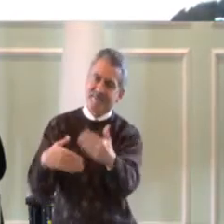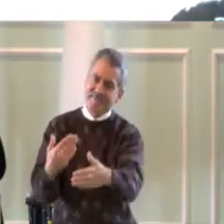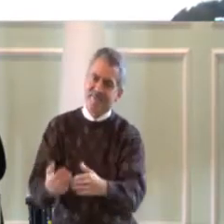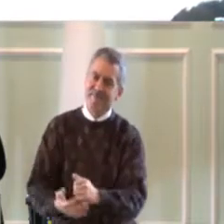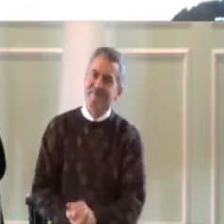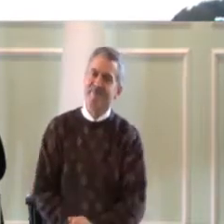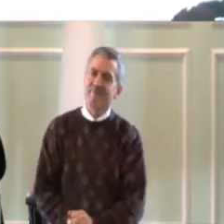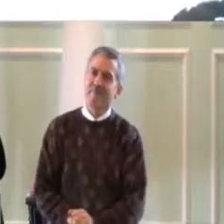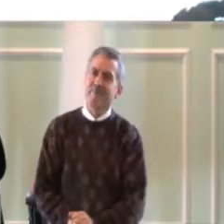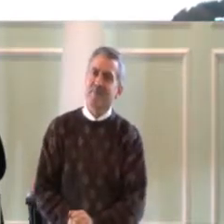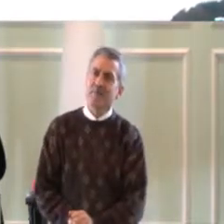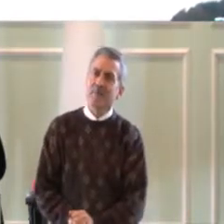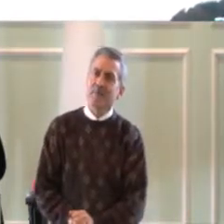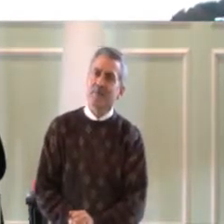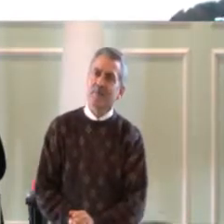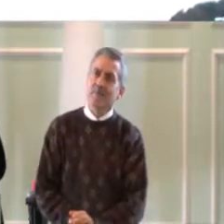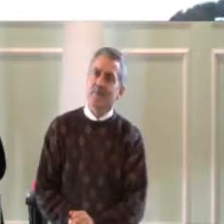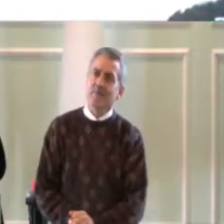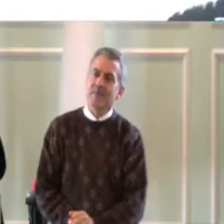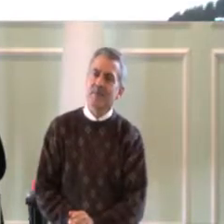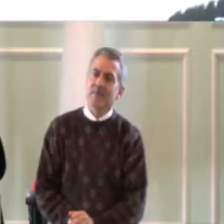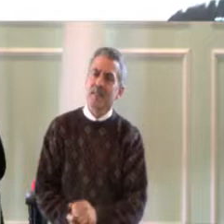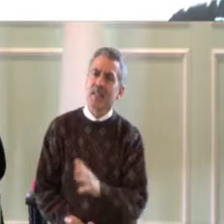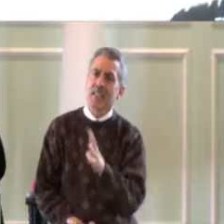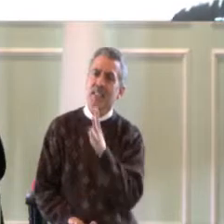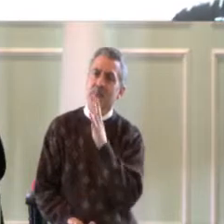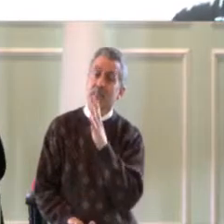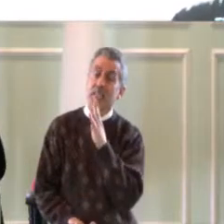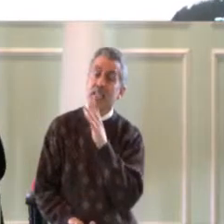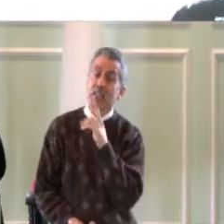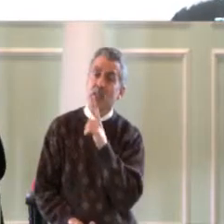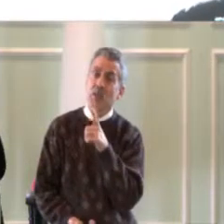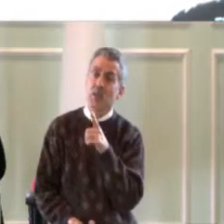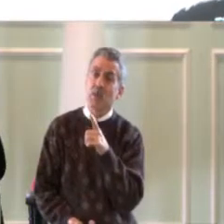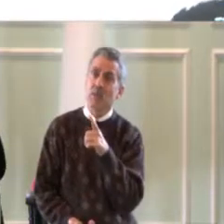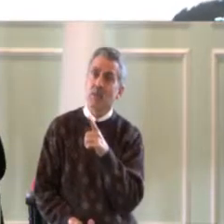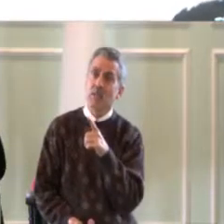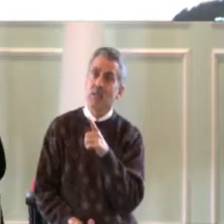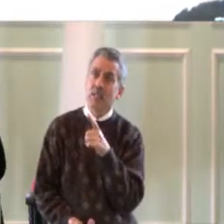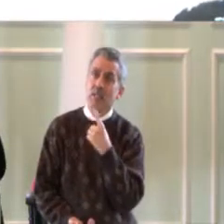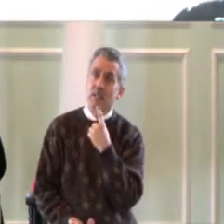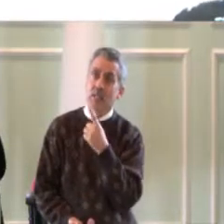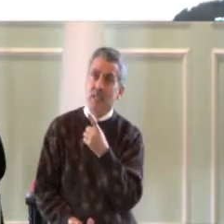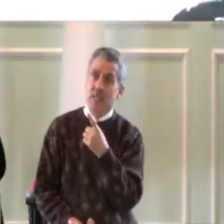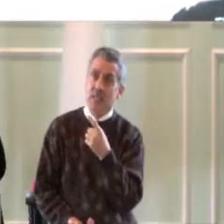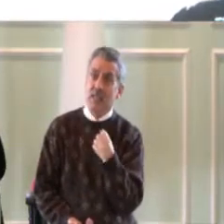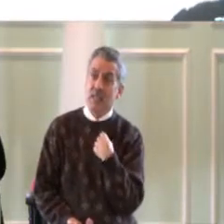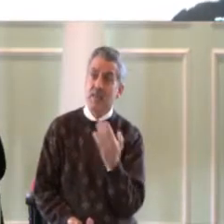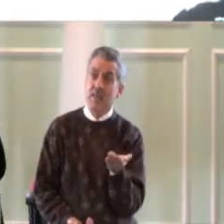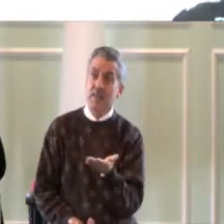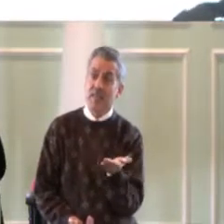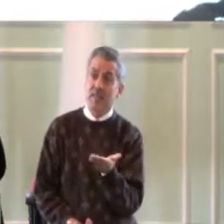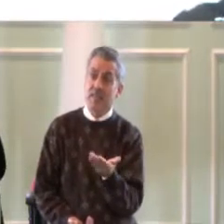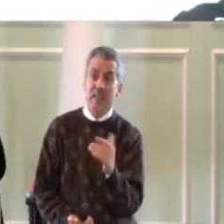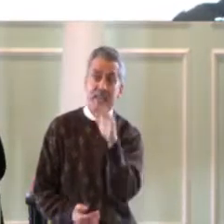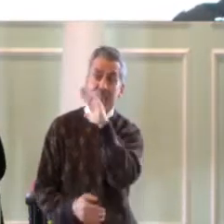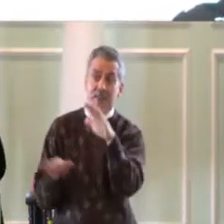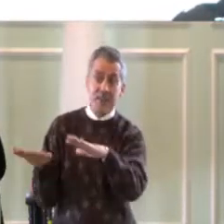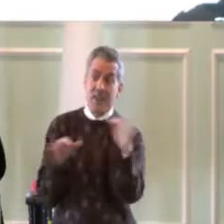In speaking to Job, God was saying, "Hey, Job, I am here. I never left."